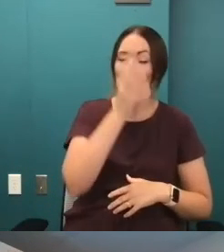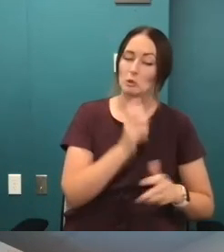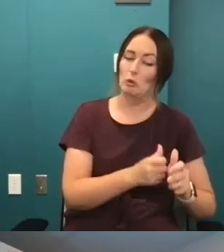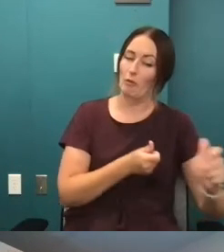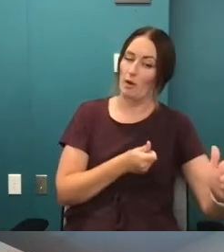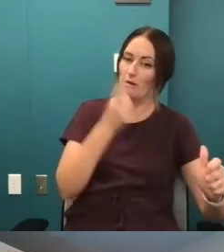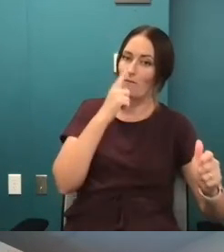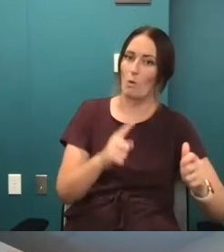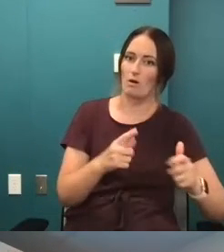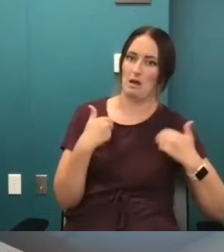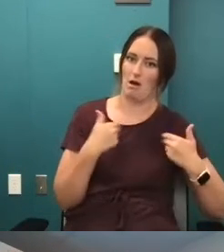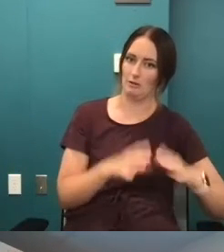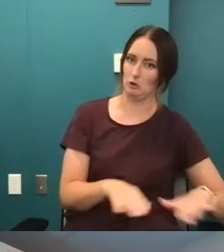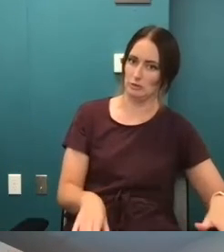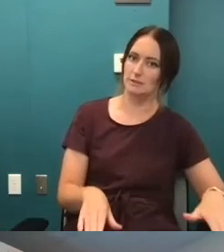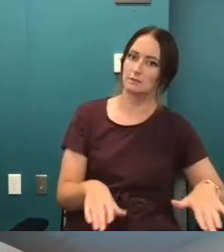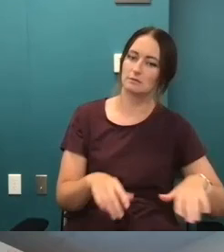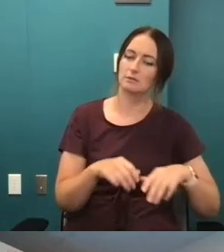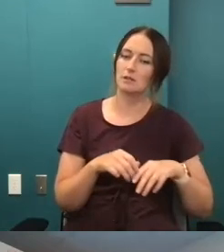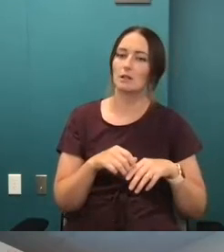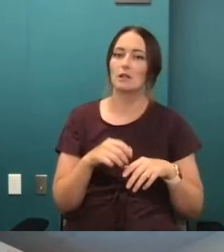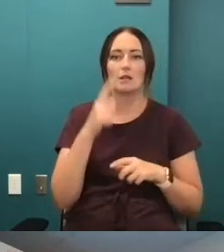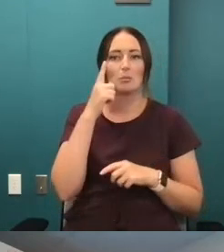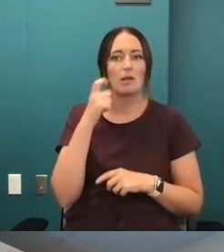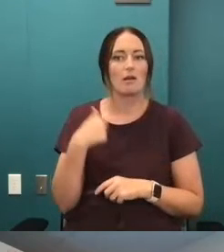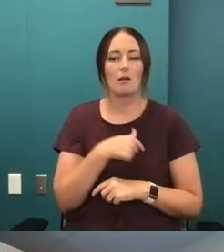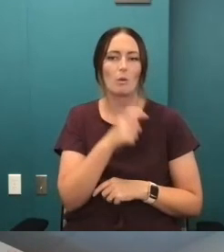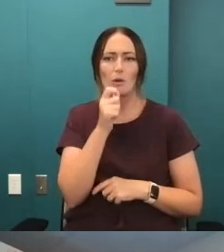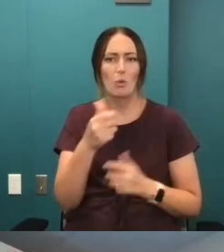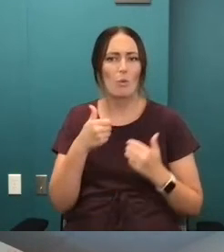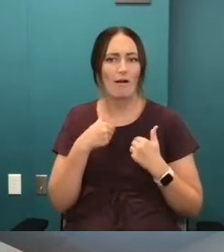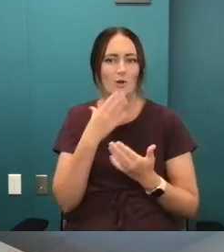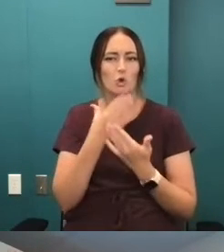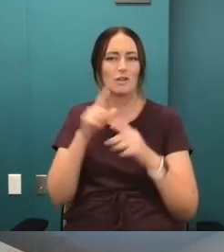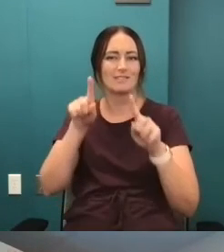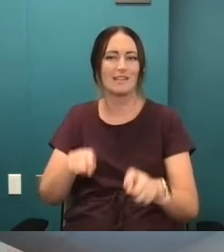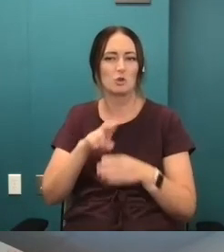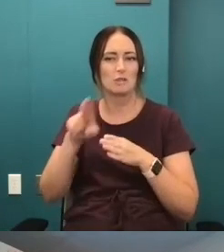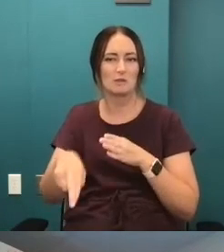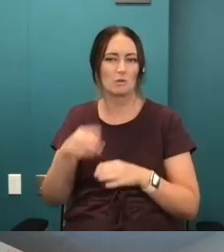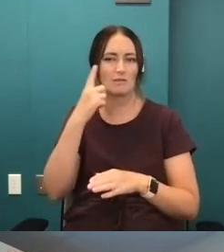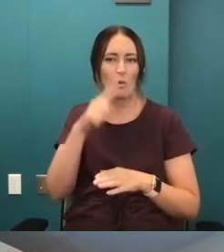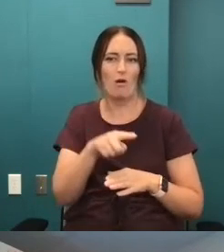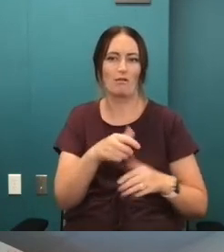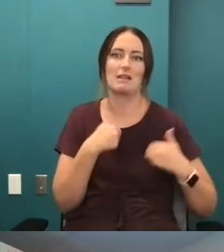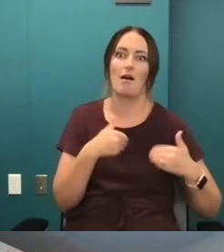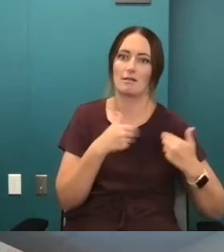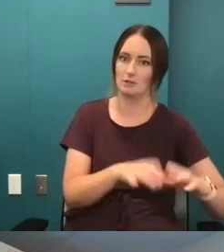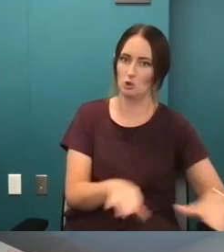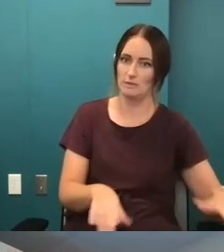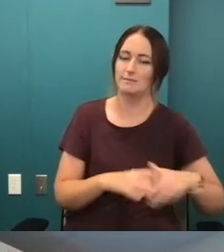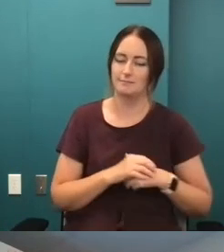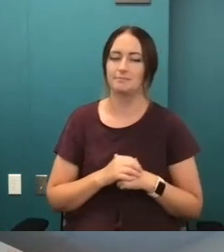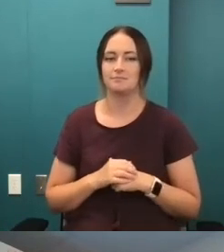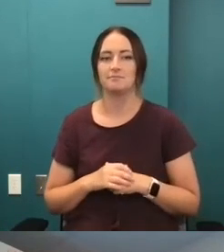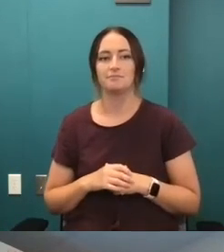pediatrics, just because we don't have very good test results so far for that. Okay, next.